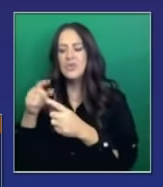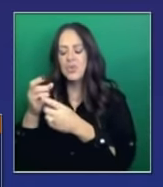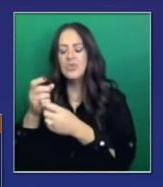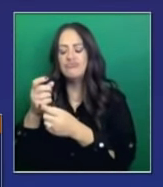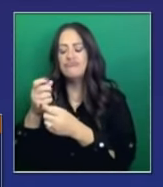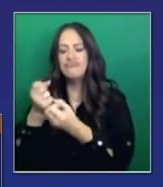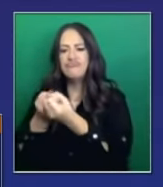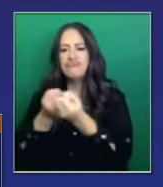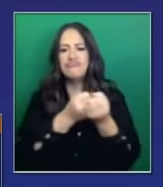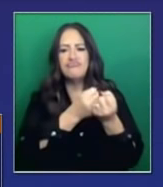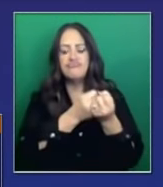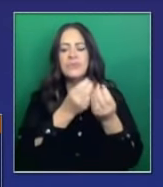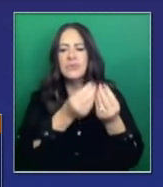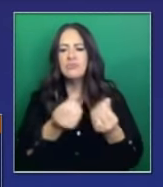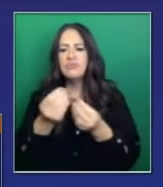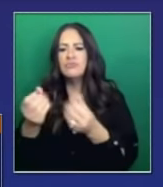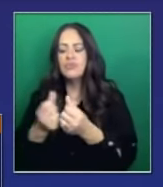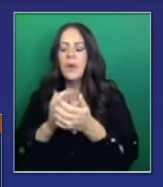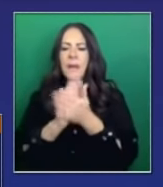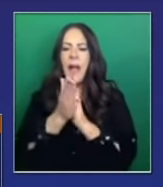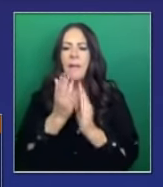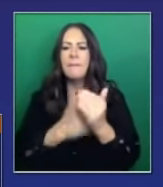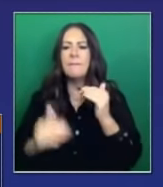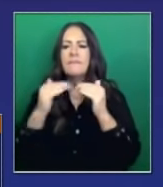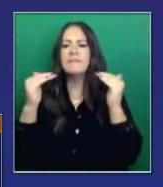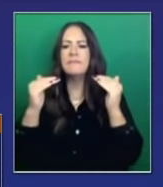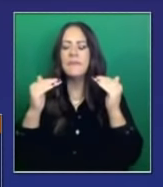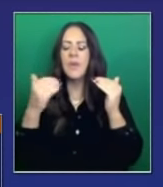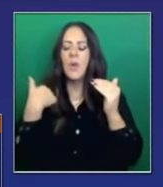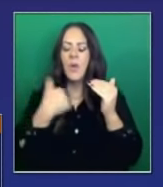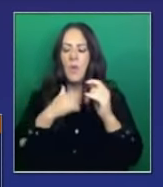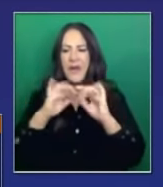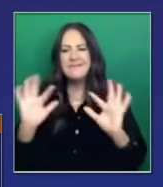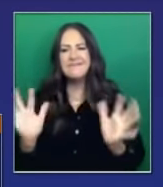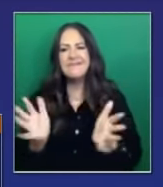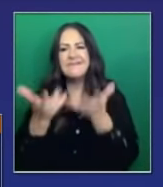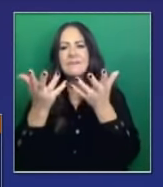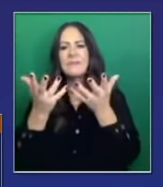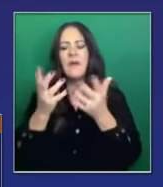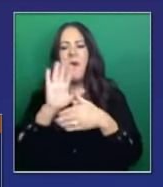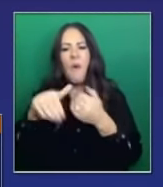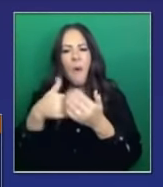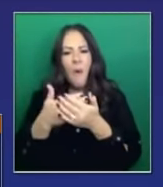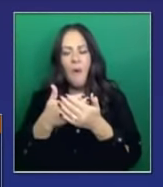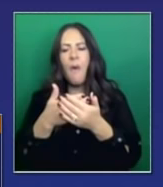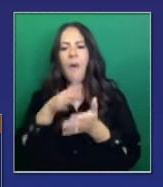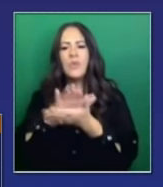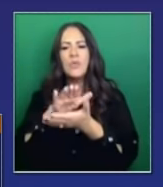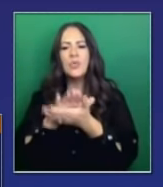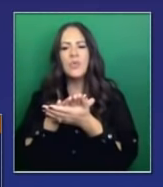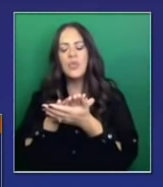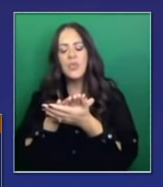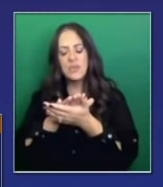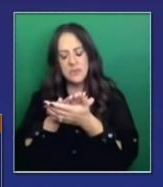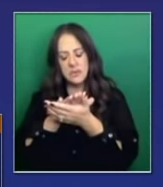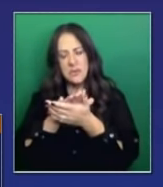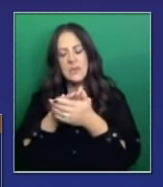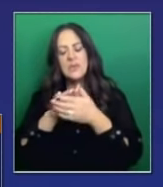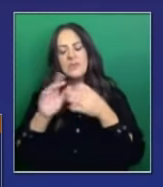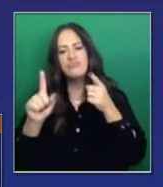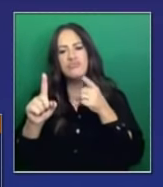get everybody moving in a similar direction to be back on track across the spectrum by early spring